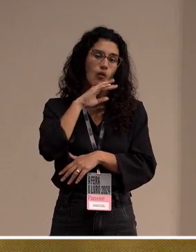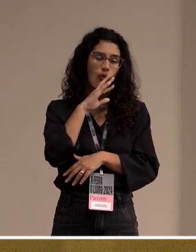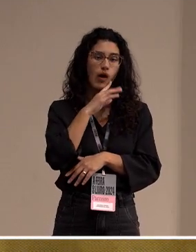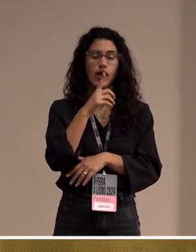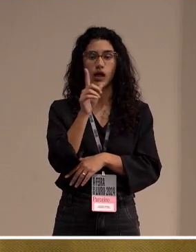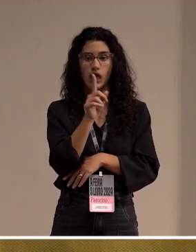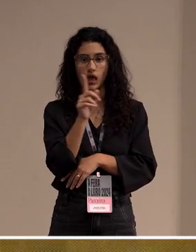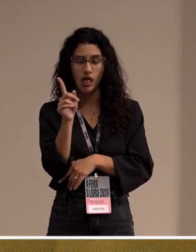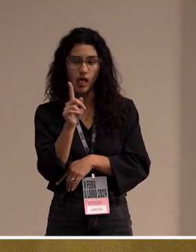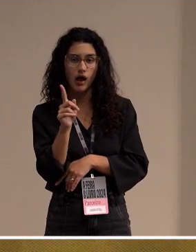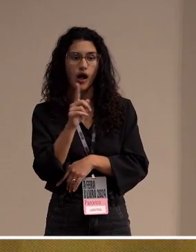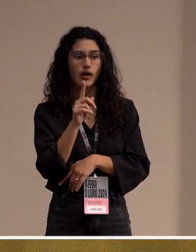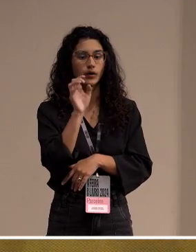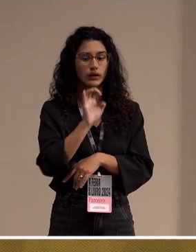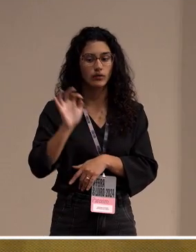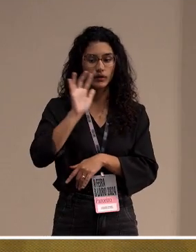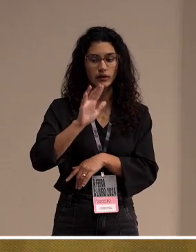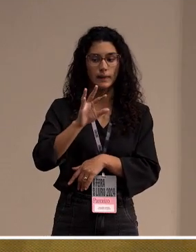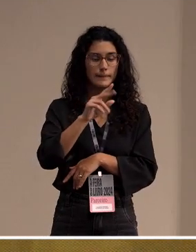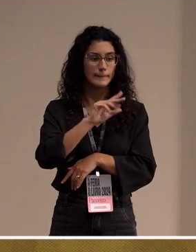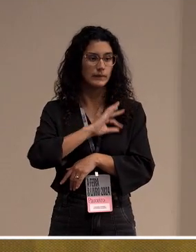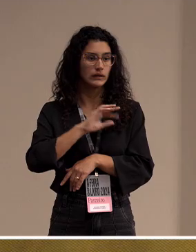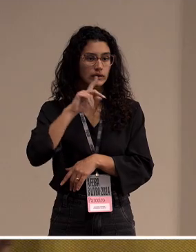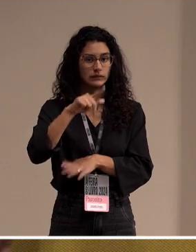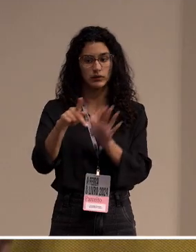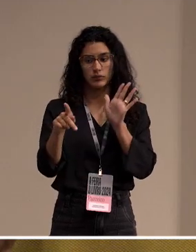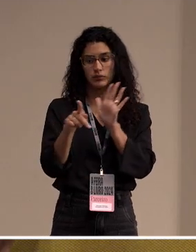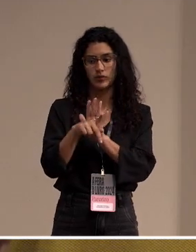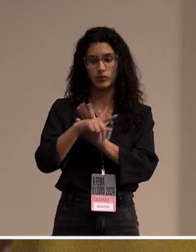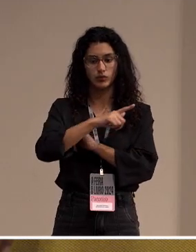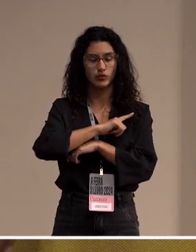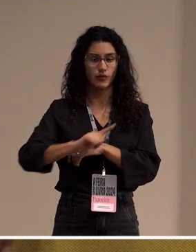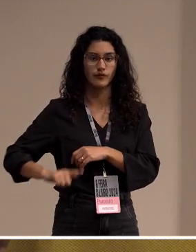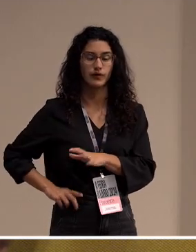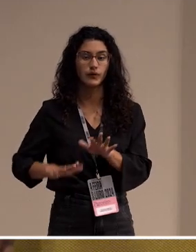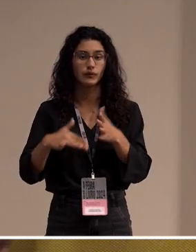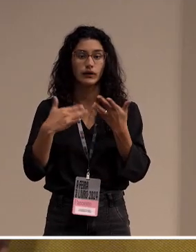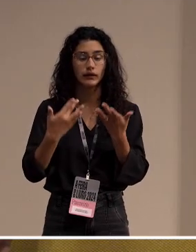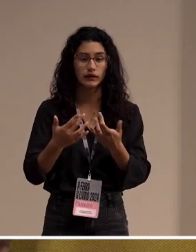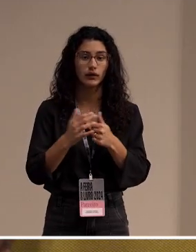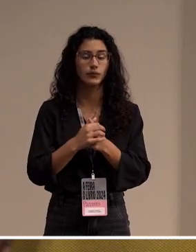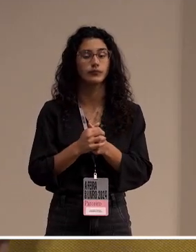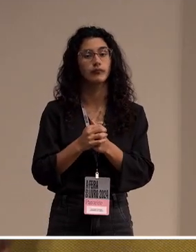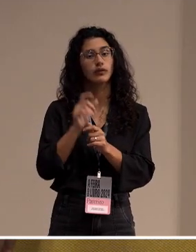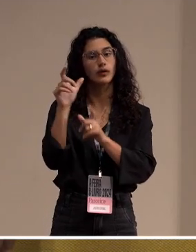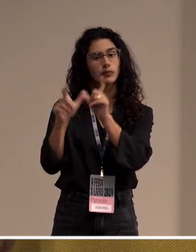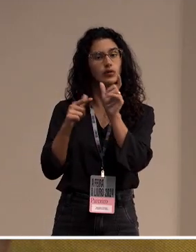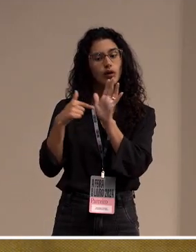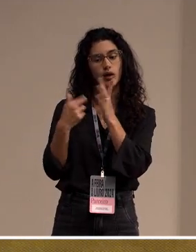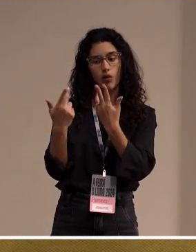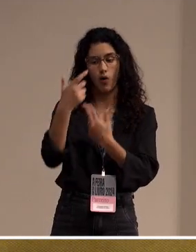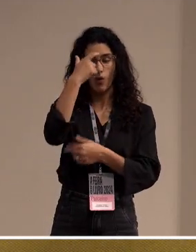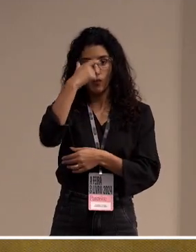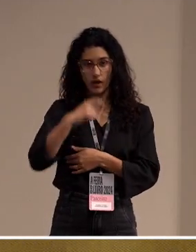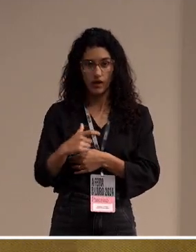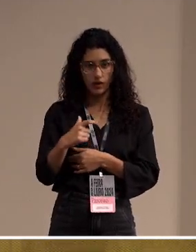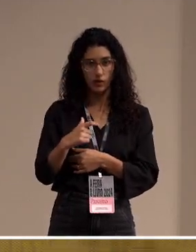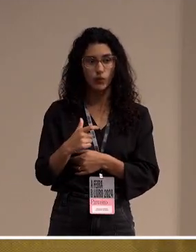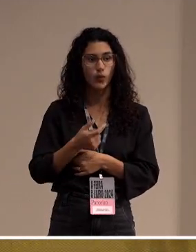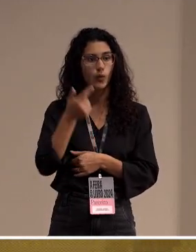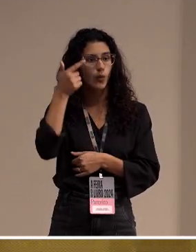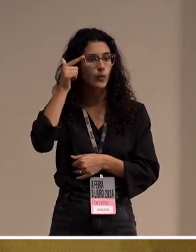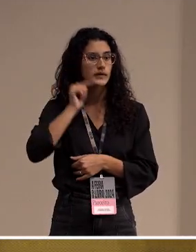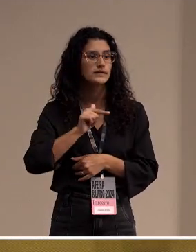of the state. So when someone like me sees a policeman, doesn't matter what color they are, they have that gun on their